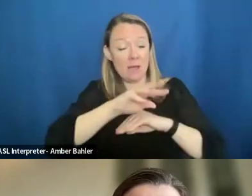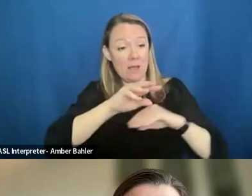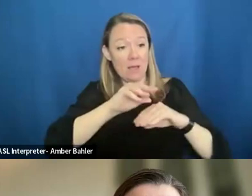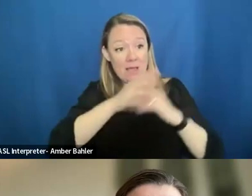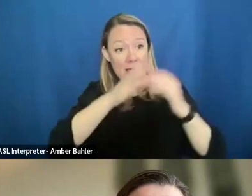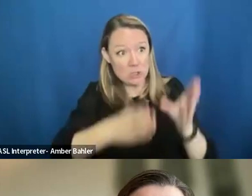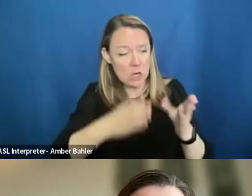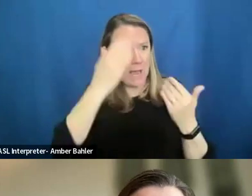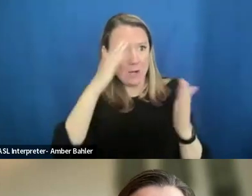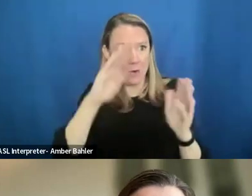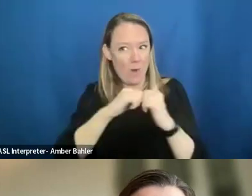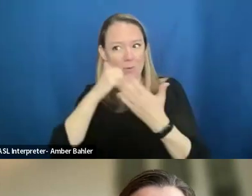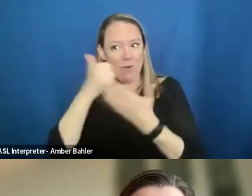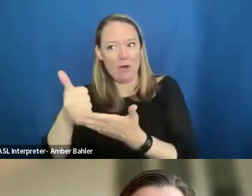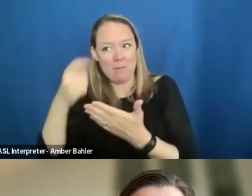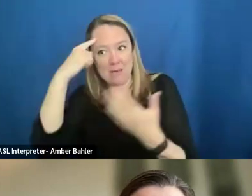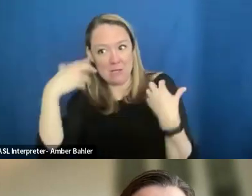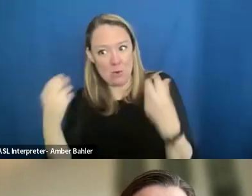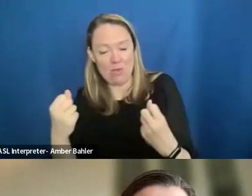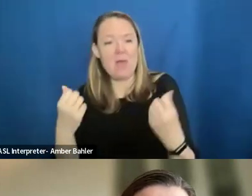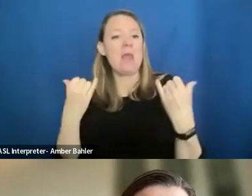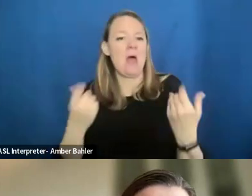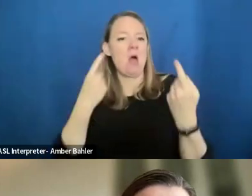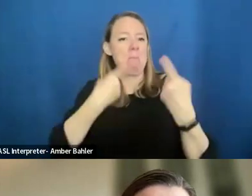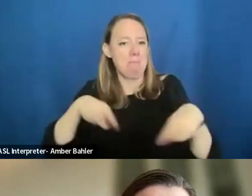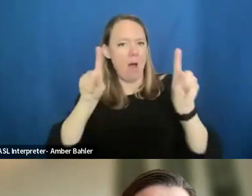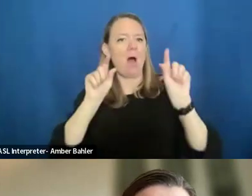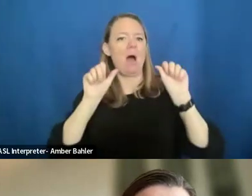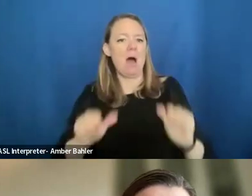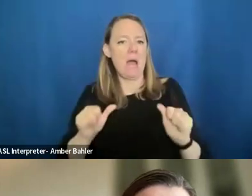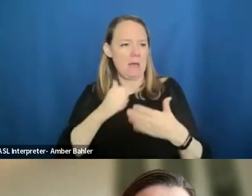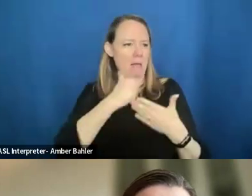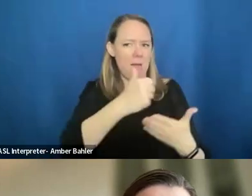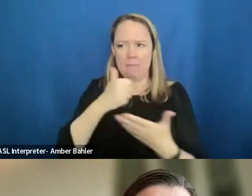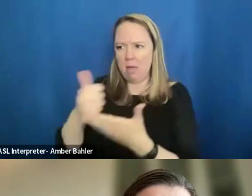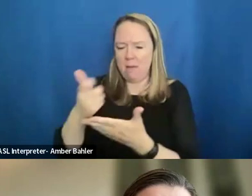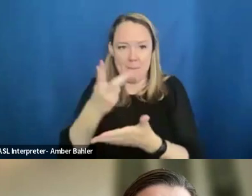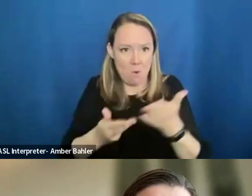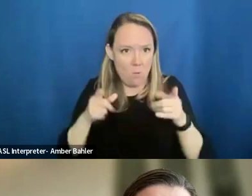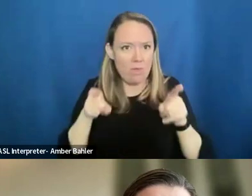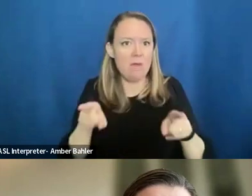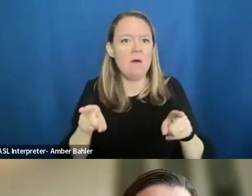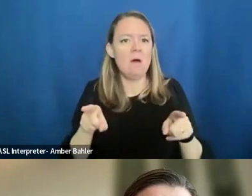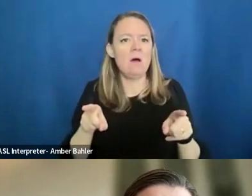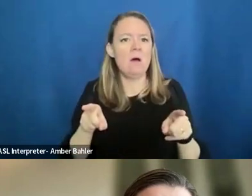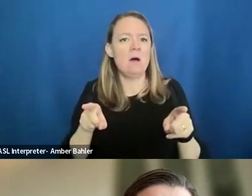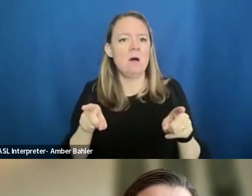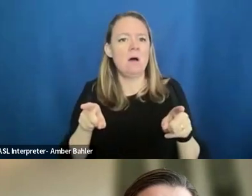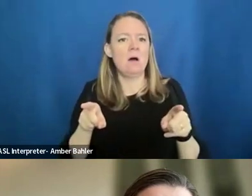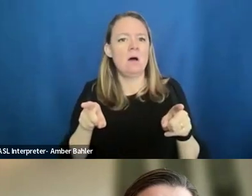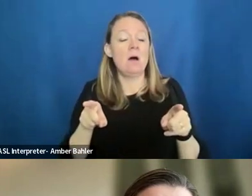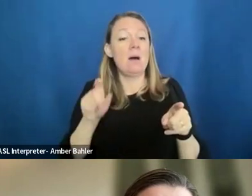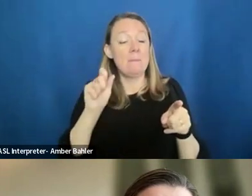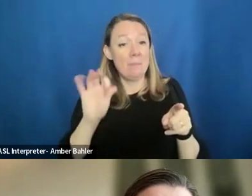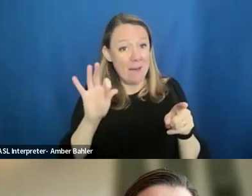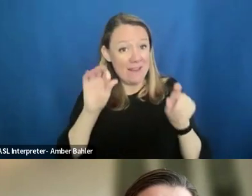health. And now I'm at the level where I can do both. And it's just that huge disconnect between only being able to treat